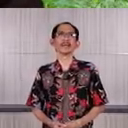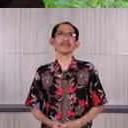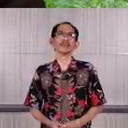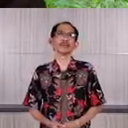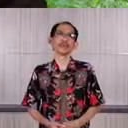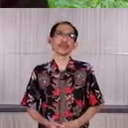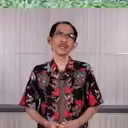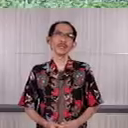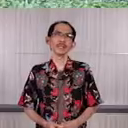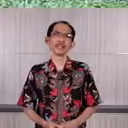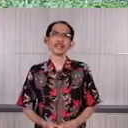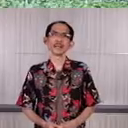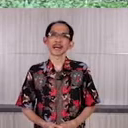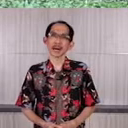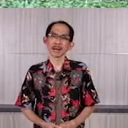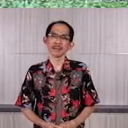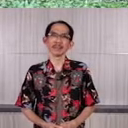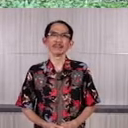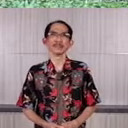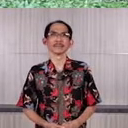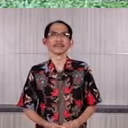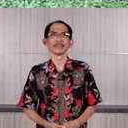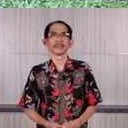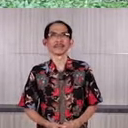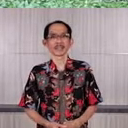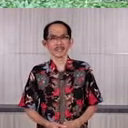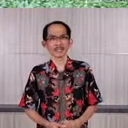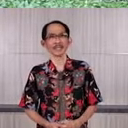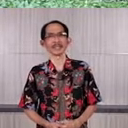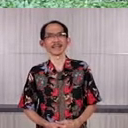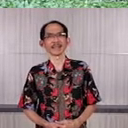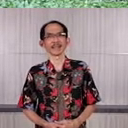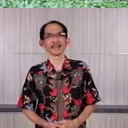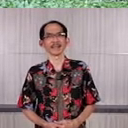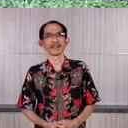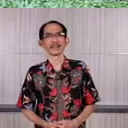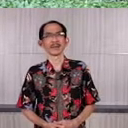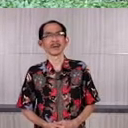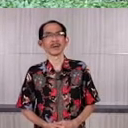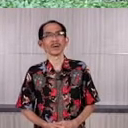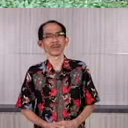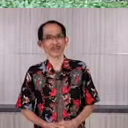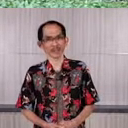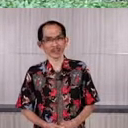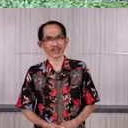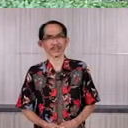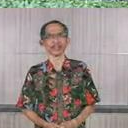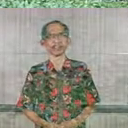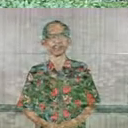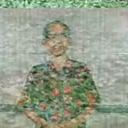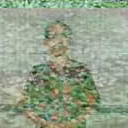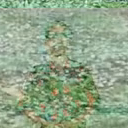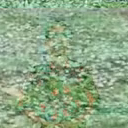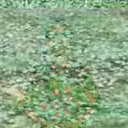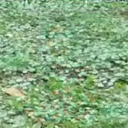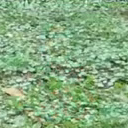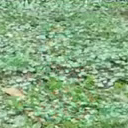way that you feel calming, healing, or restoring.